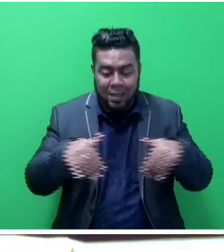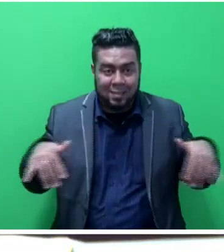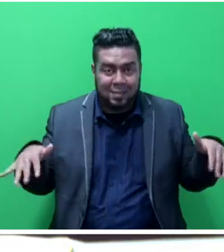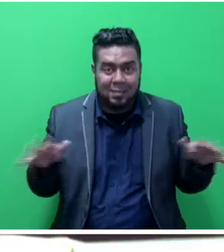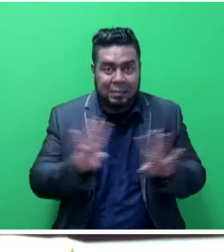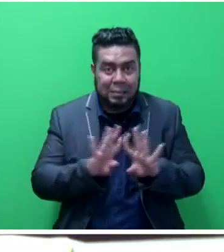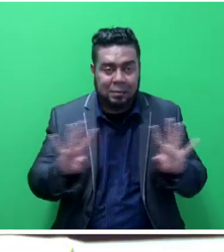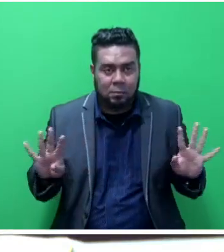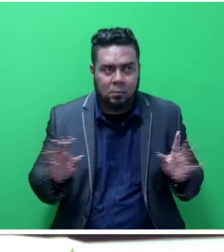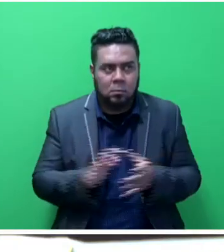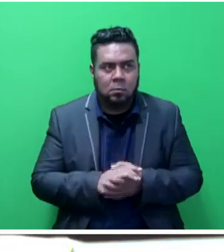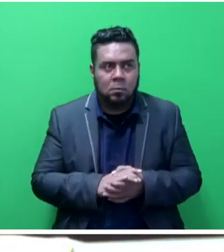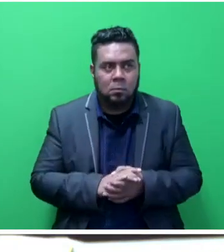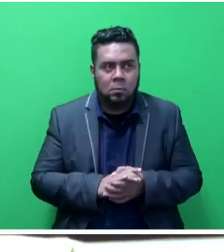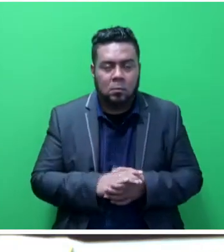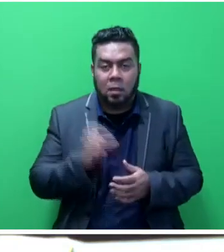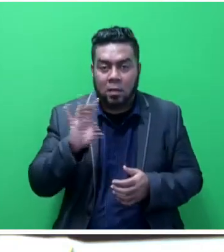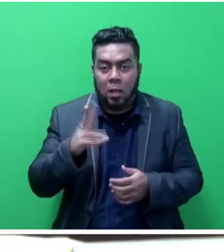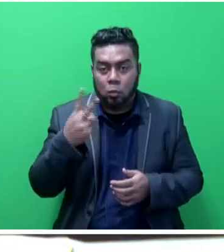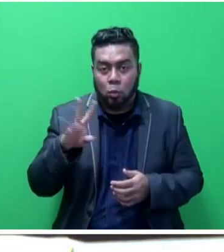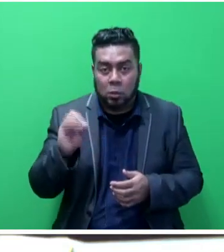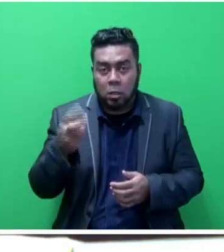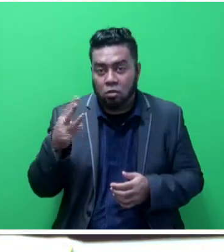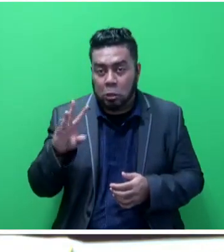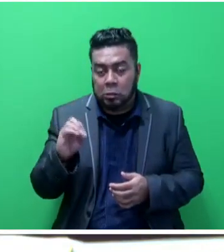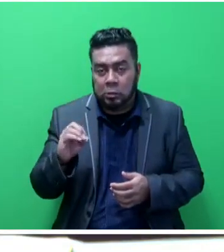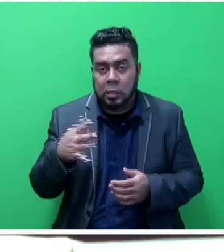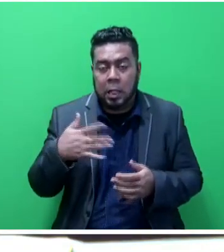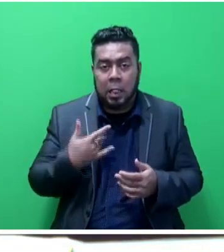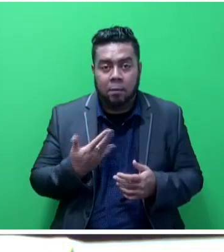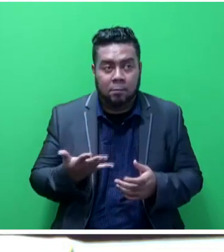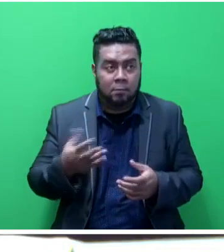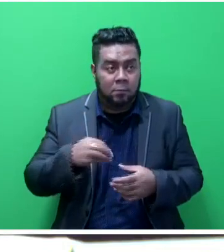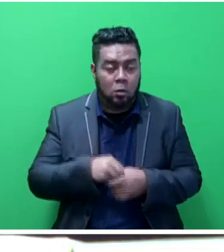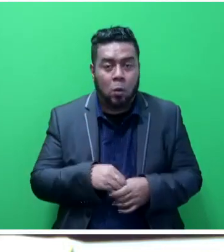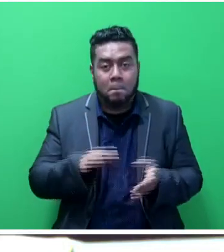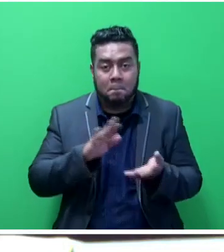small farmers having 10, 20, 30 livestock holding into